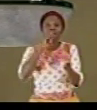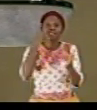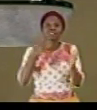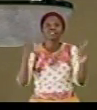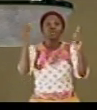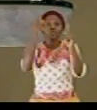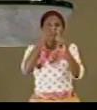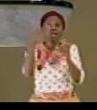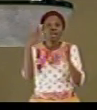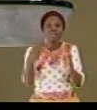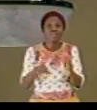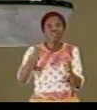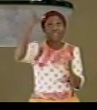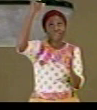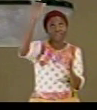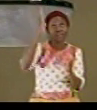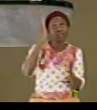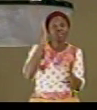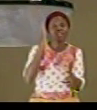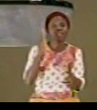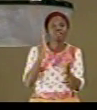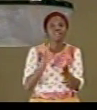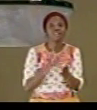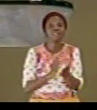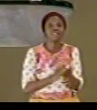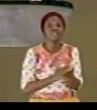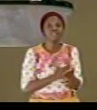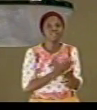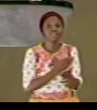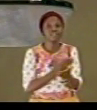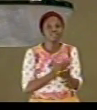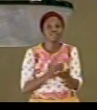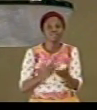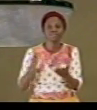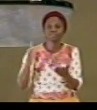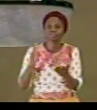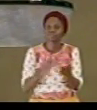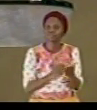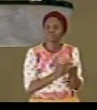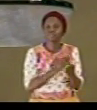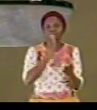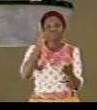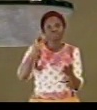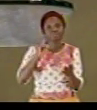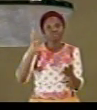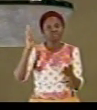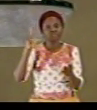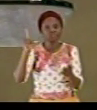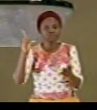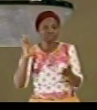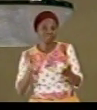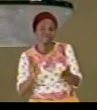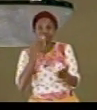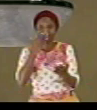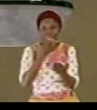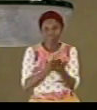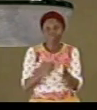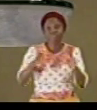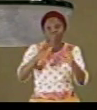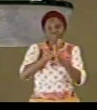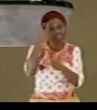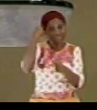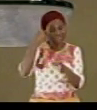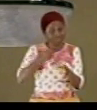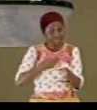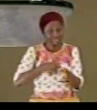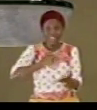Bible is the Word of God. The B-I-B-L-E is good enough for me.